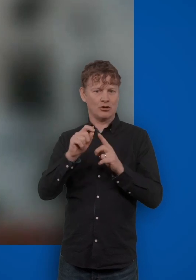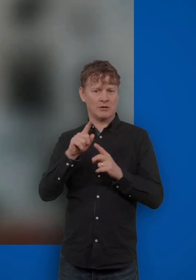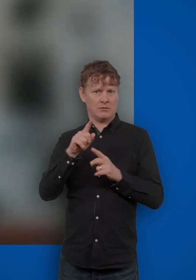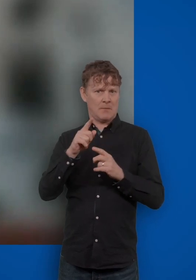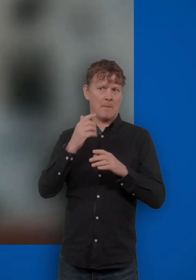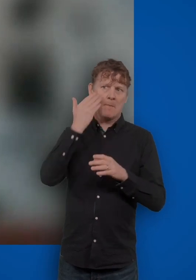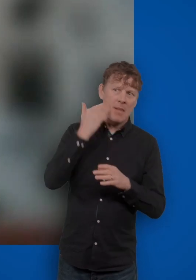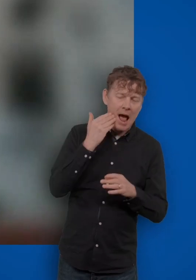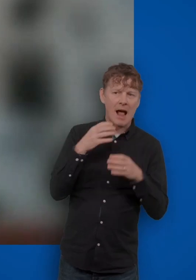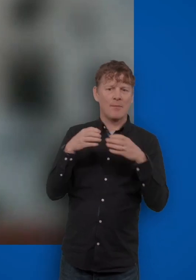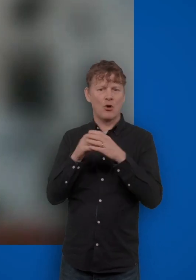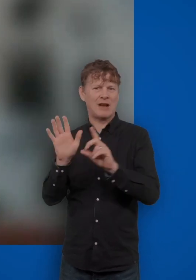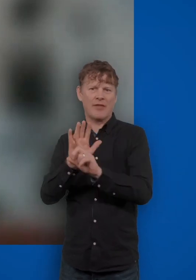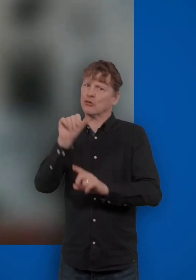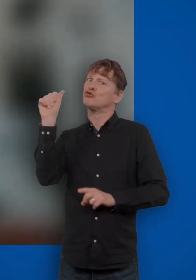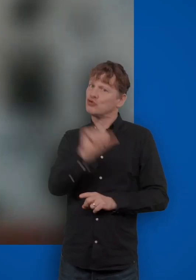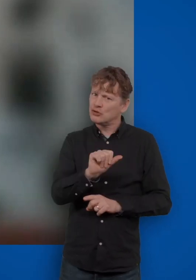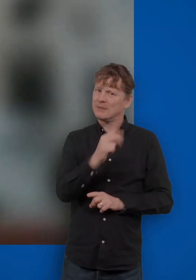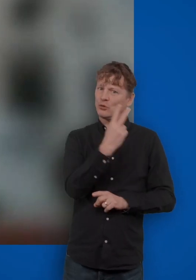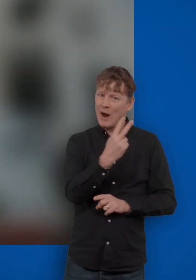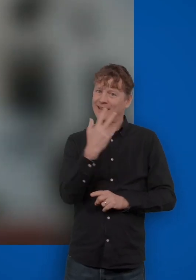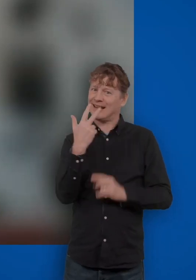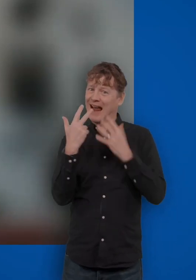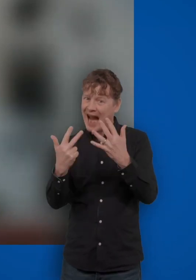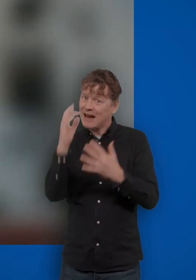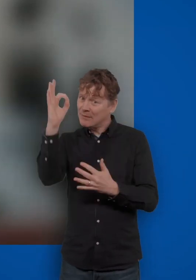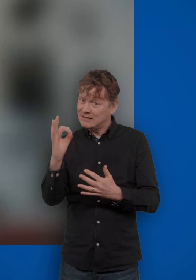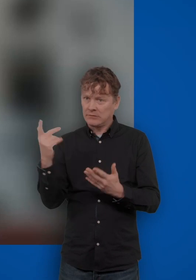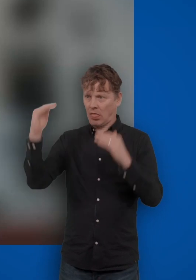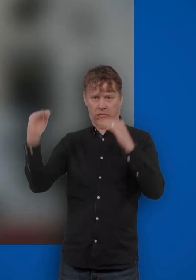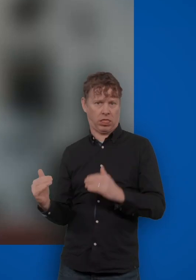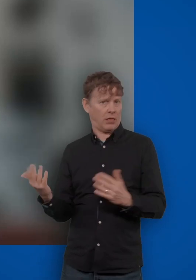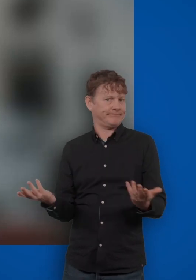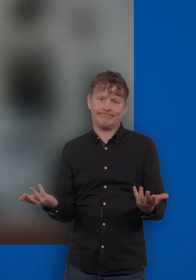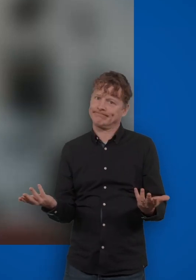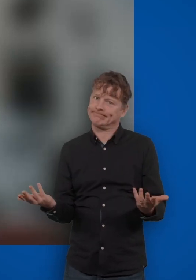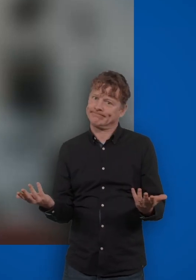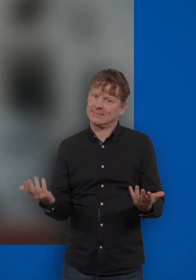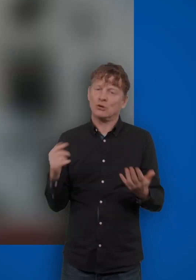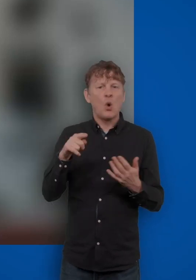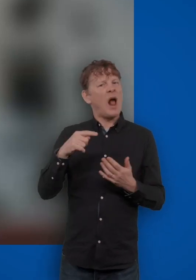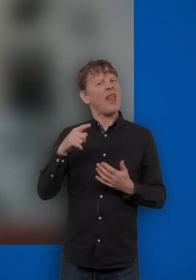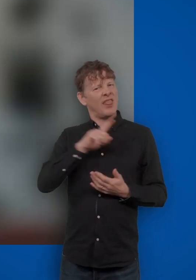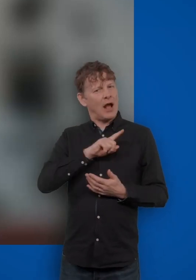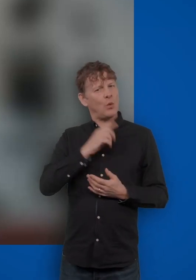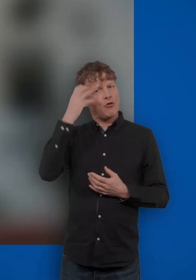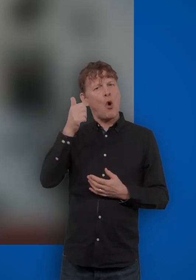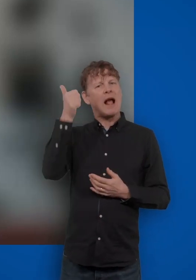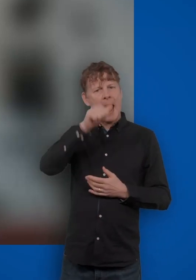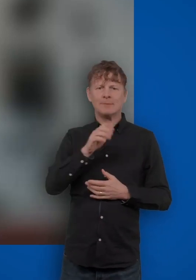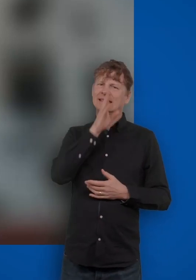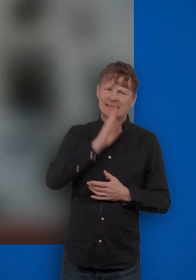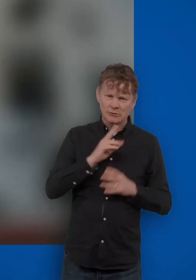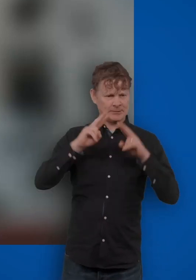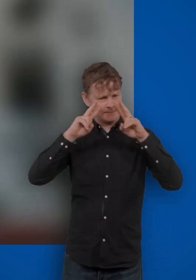minority ethnic groups of some 28%. So all of that backdrop inspires the Academy's really serious ambitions